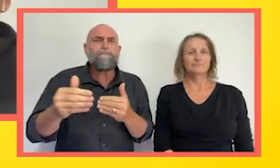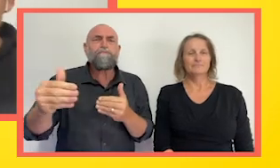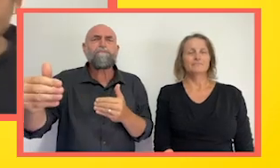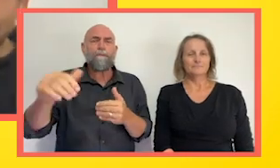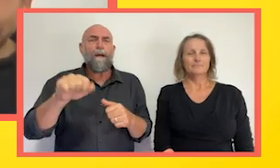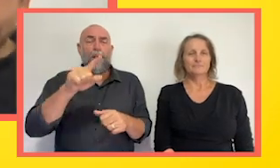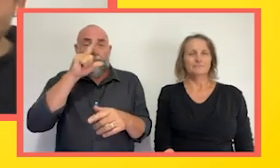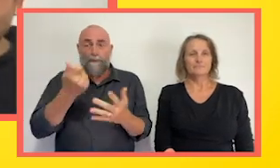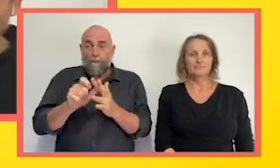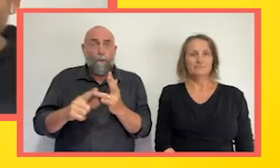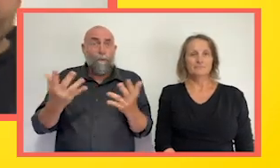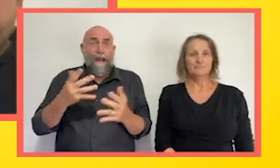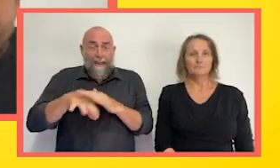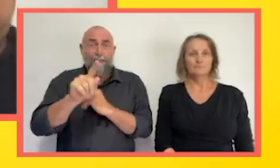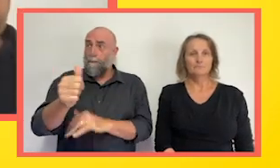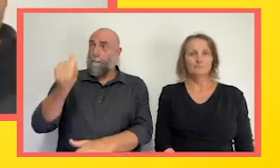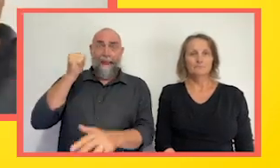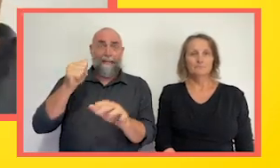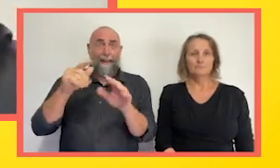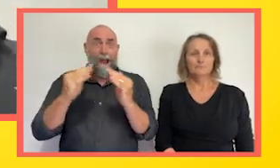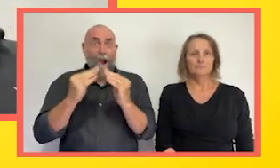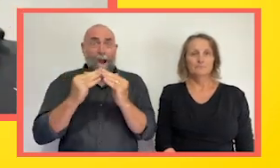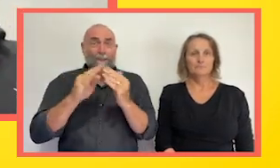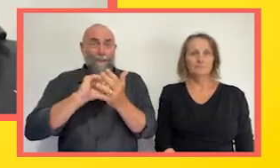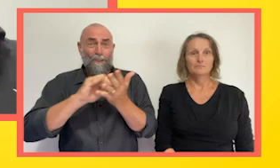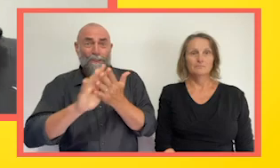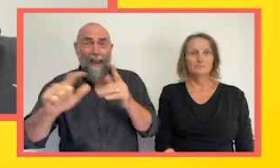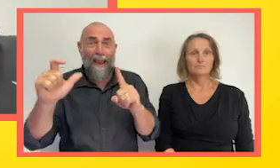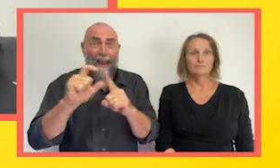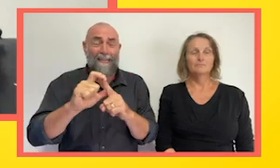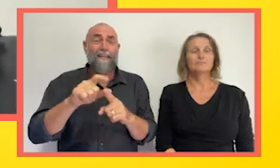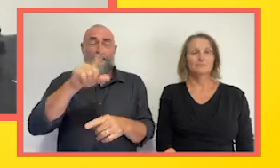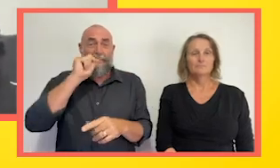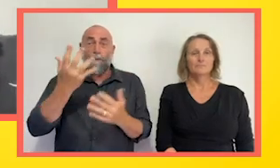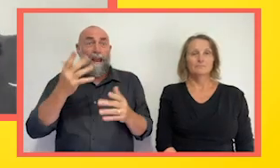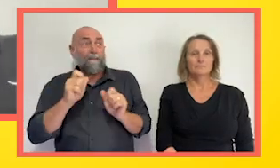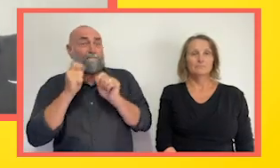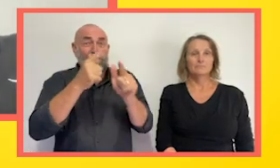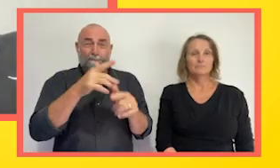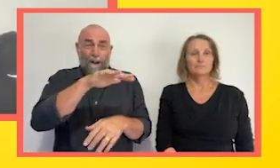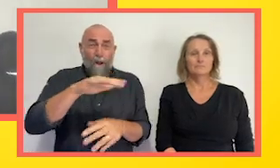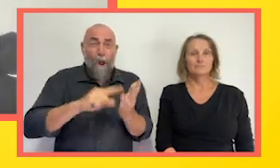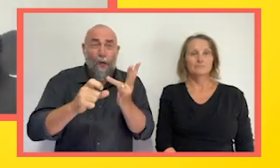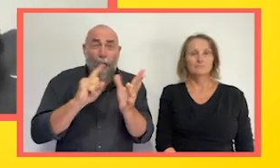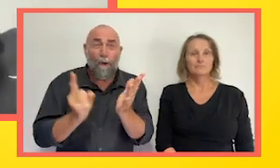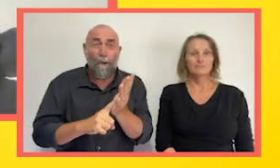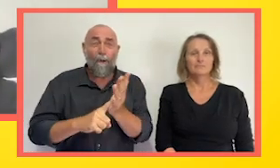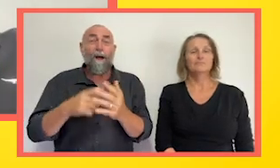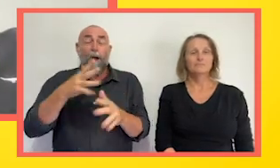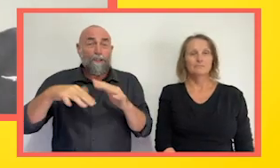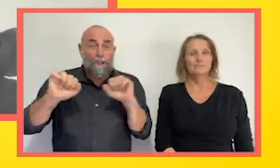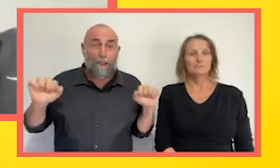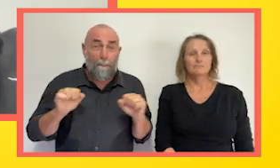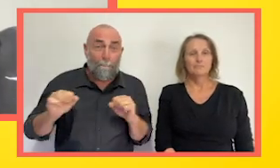you can do this in your back shed, you know, or you can do this at the local council, you can do this at the local